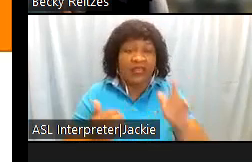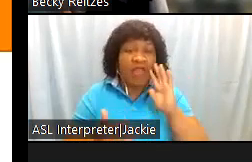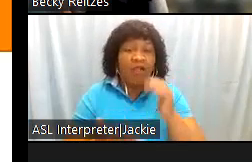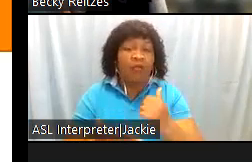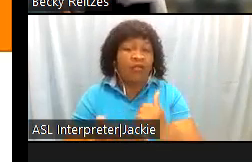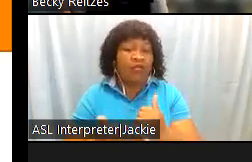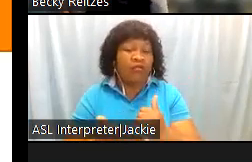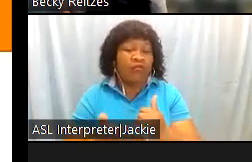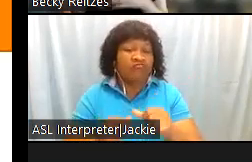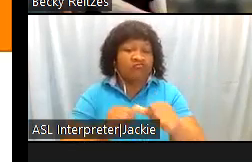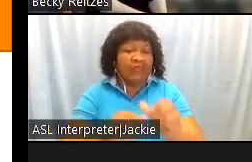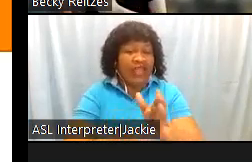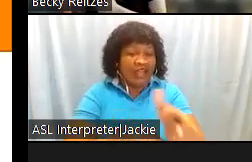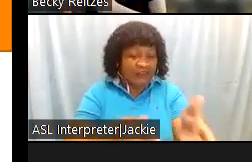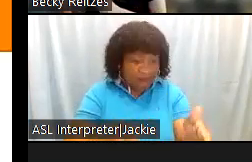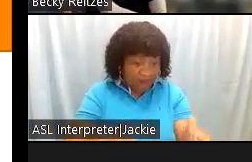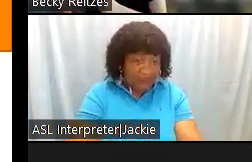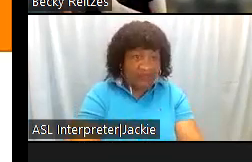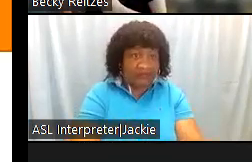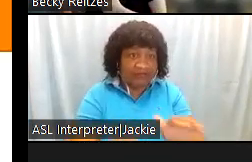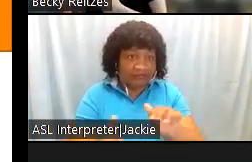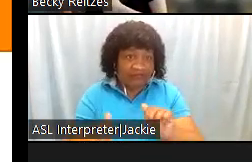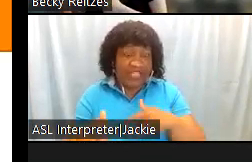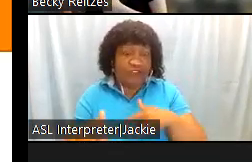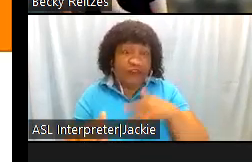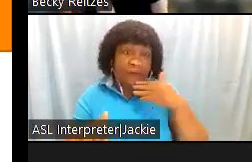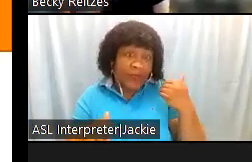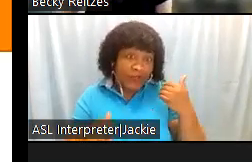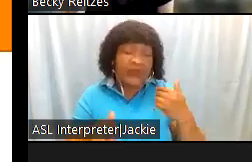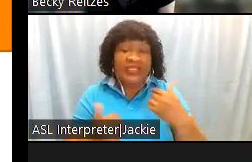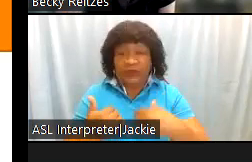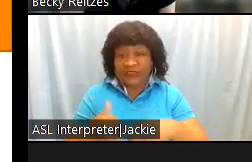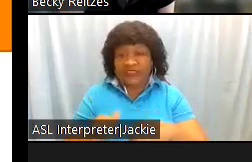continue after they're feeling better as well.